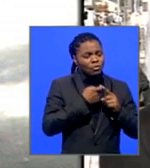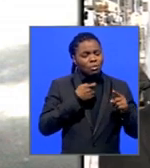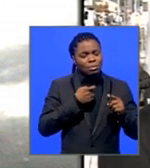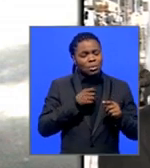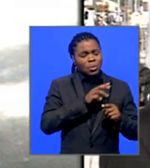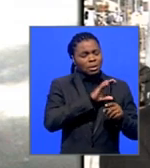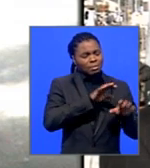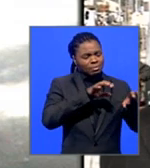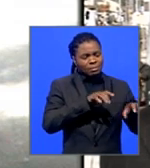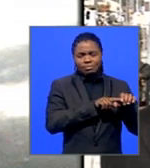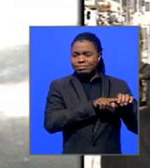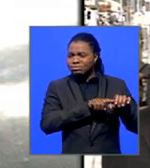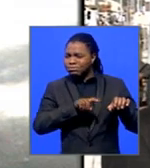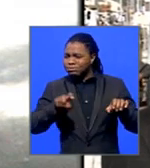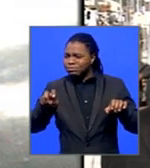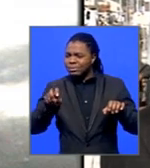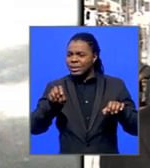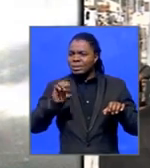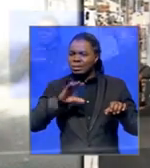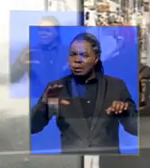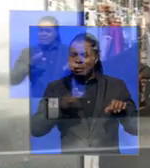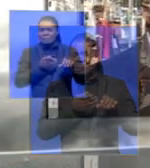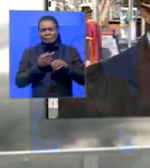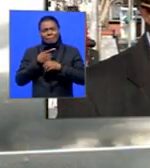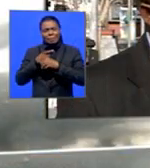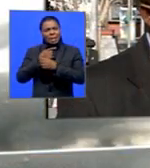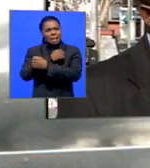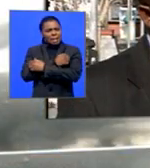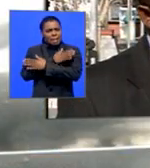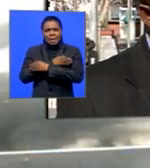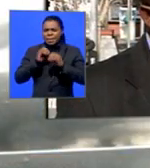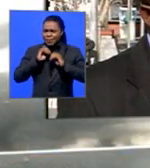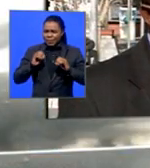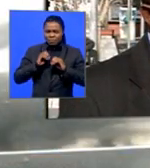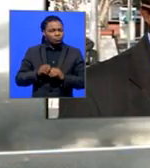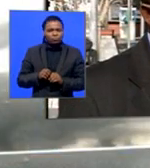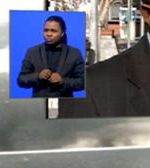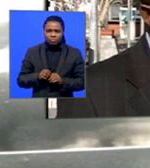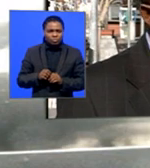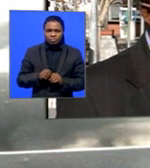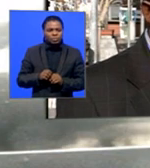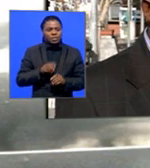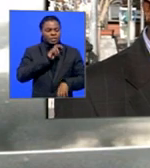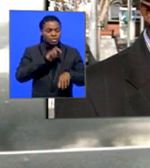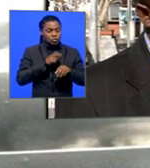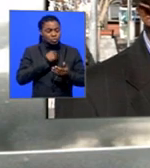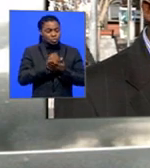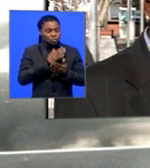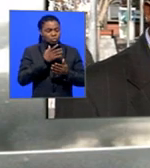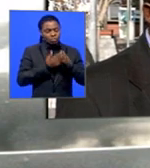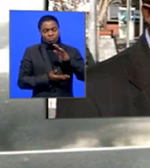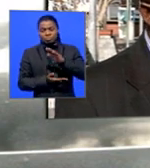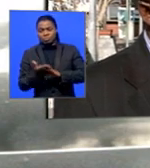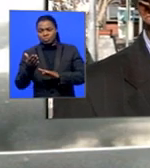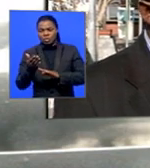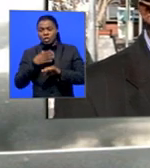Cape straightly. We want them to drive certain hours to get a rest, and then if they come that side, they used to just drop